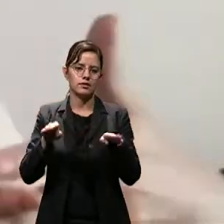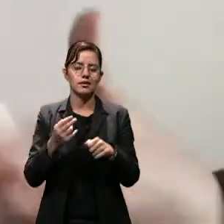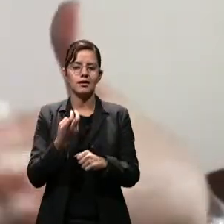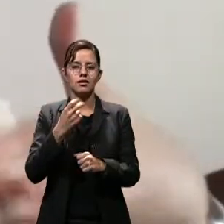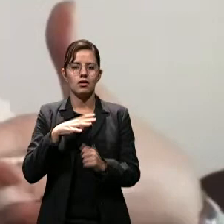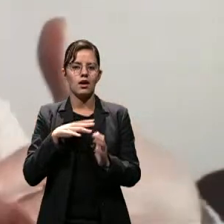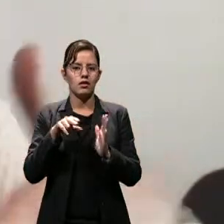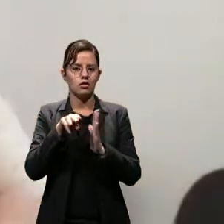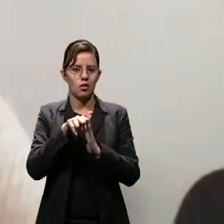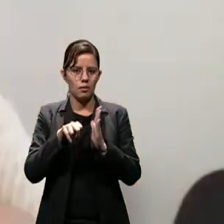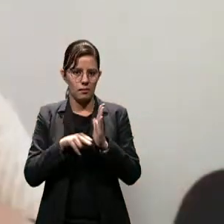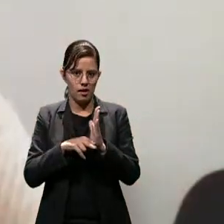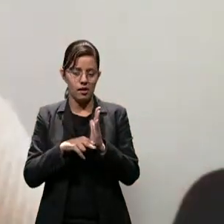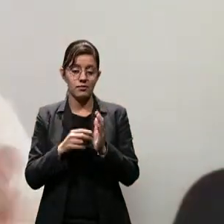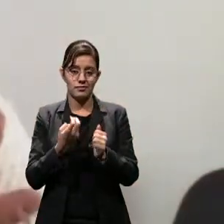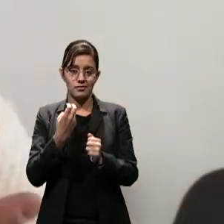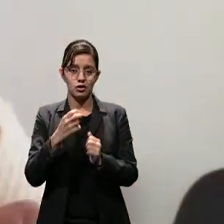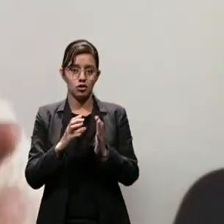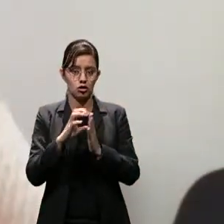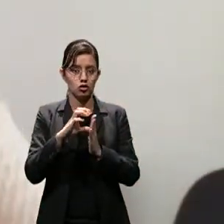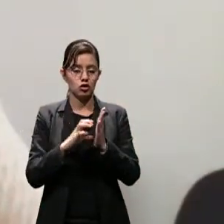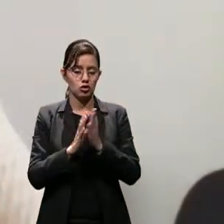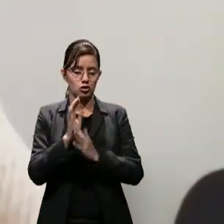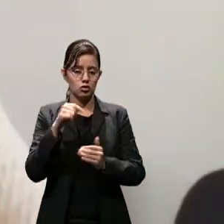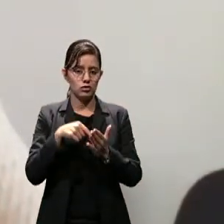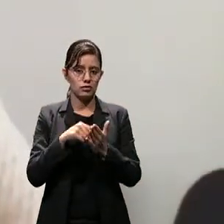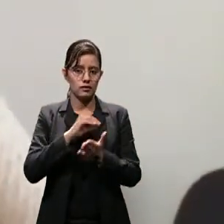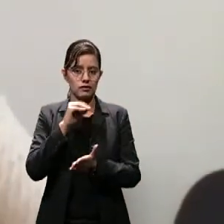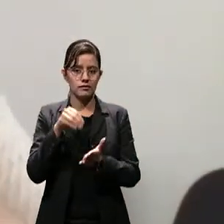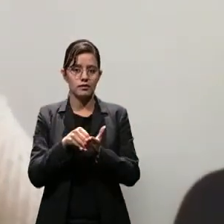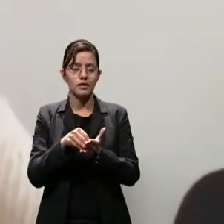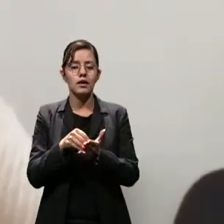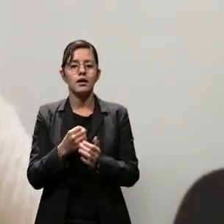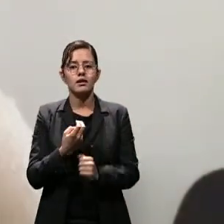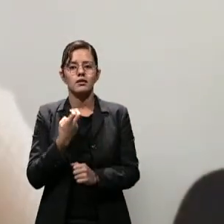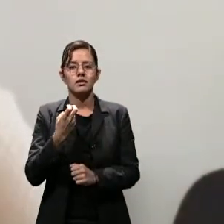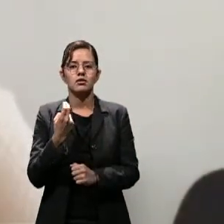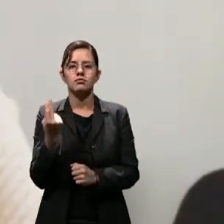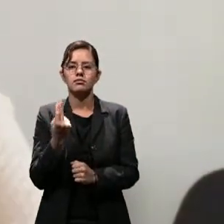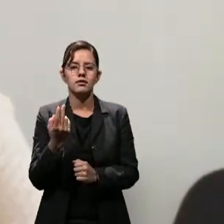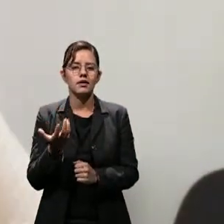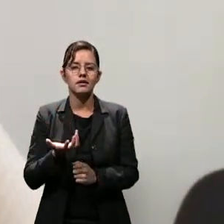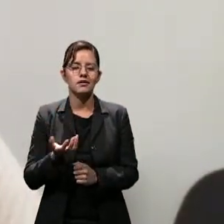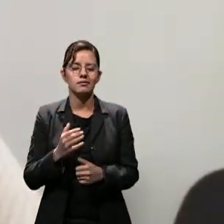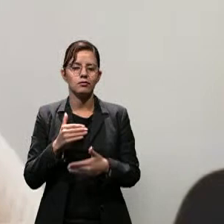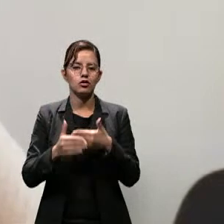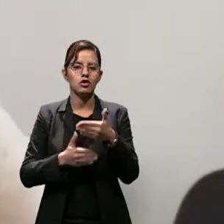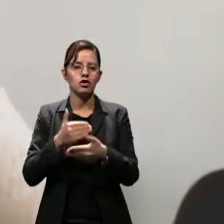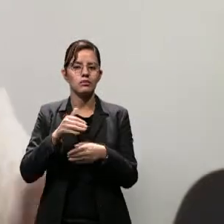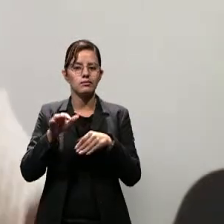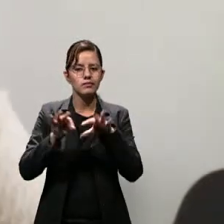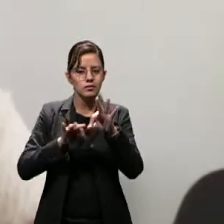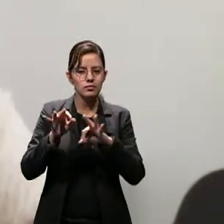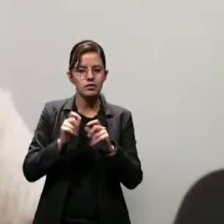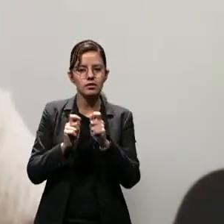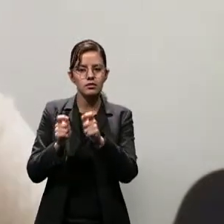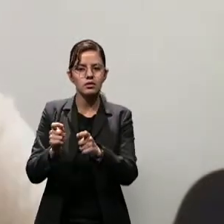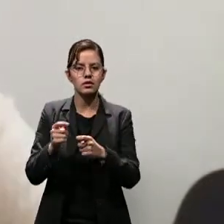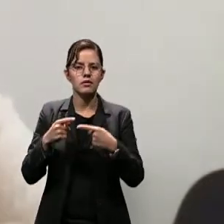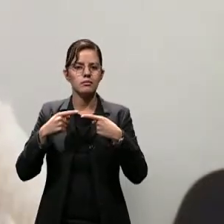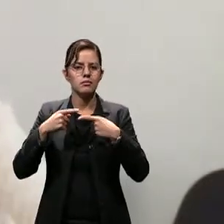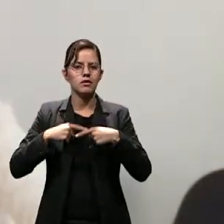So with this kind of constitutional principle and law, what we have to do is that